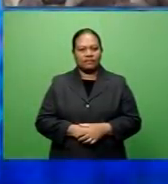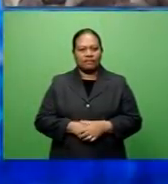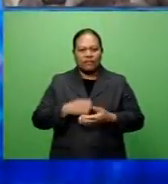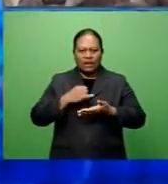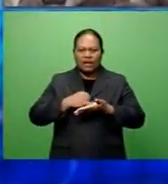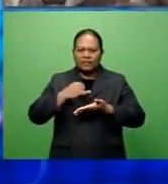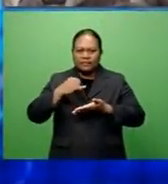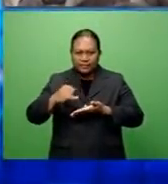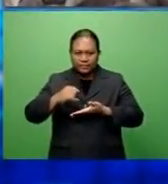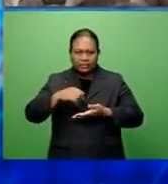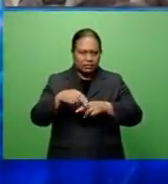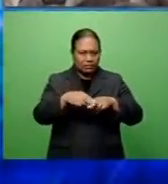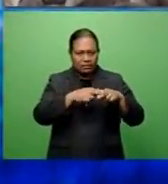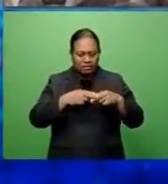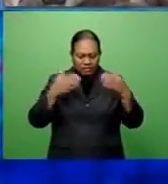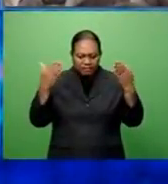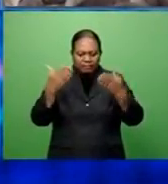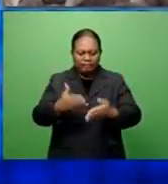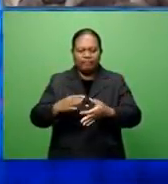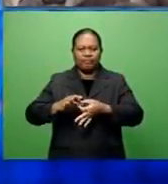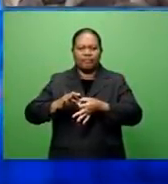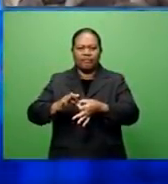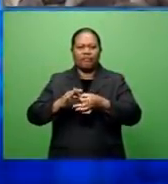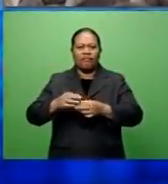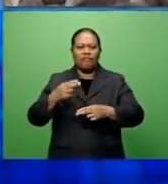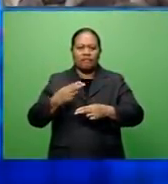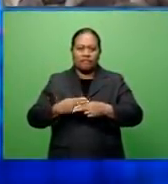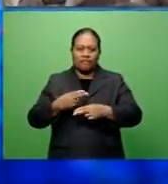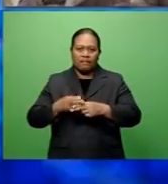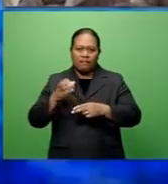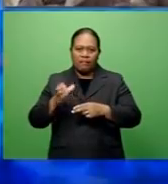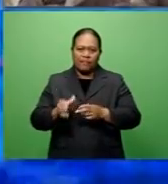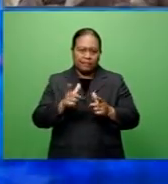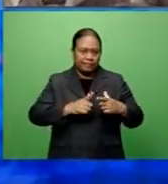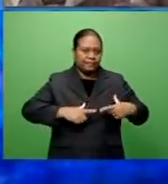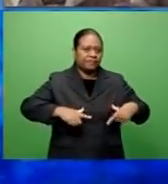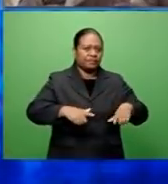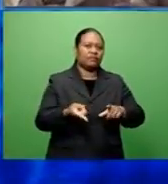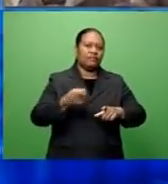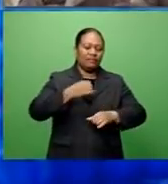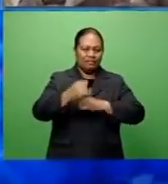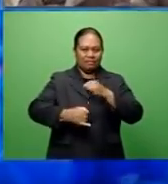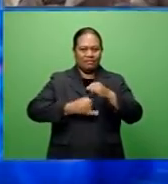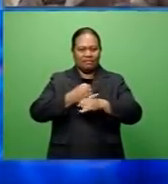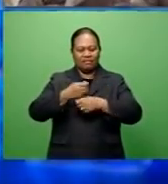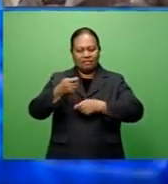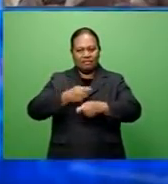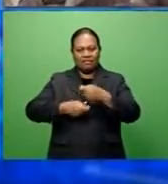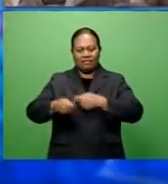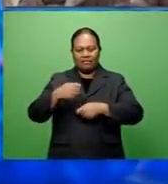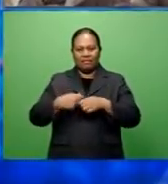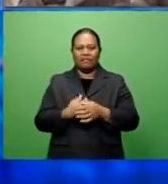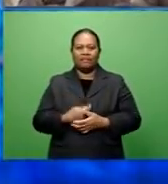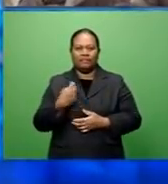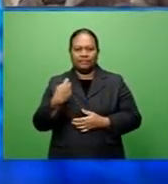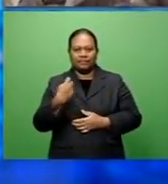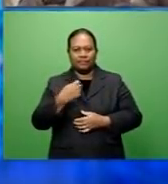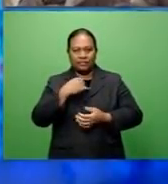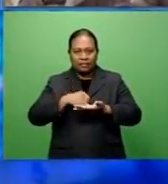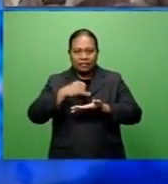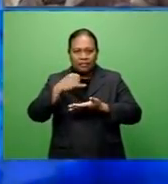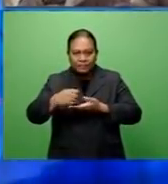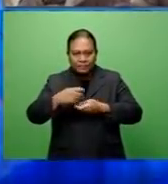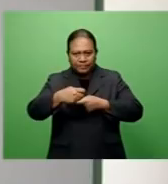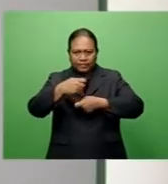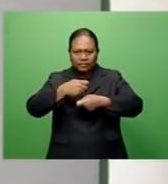Investment Fiji will prioritize connecting farmers with potential local and international markets over the next few months. Investment and Trade Manager